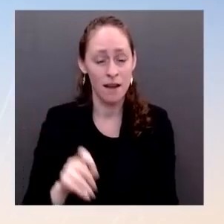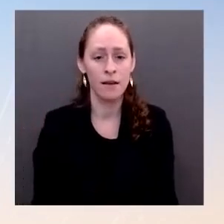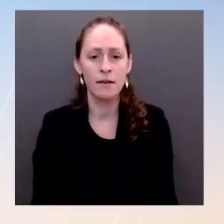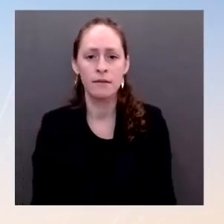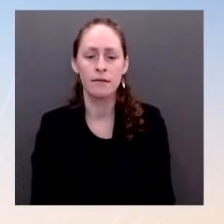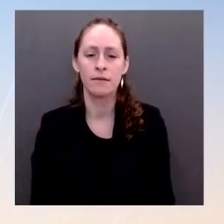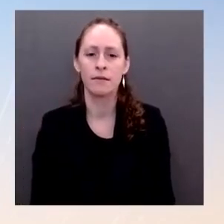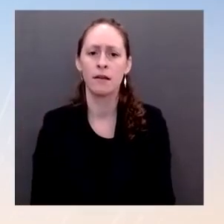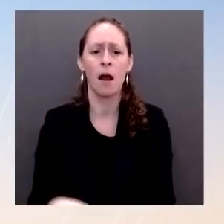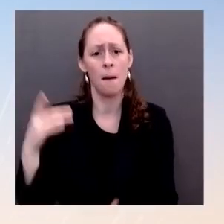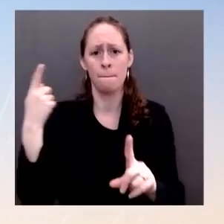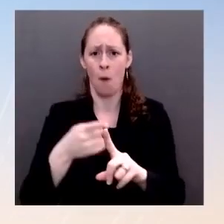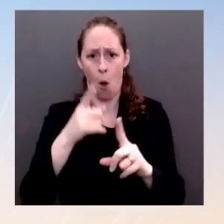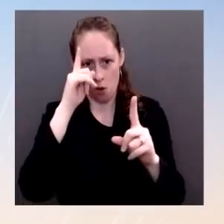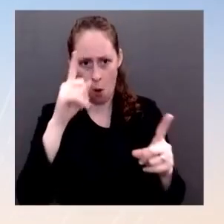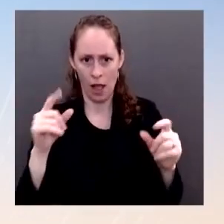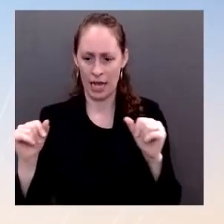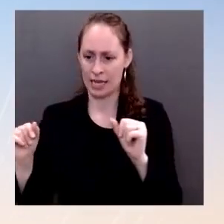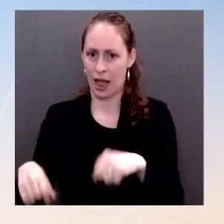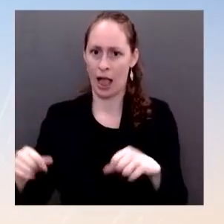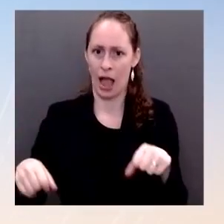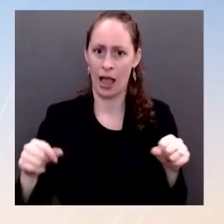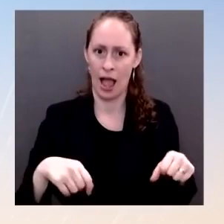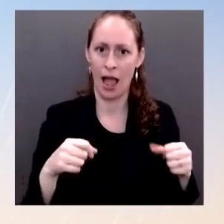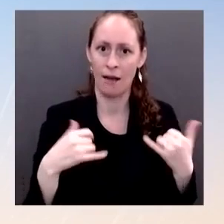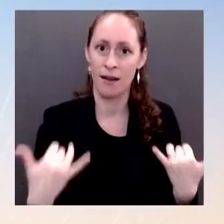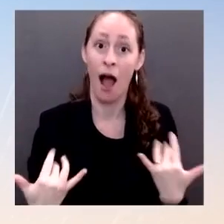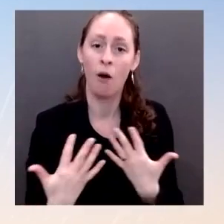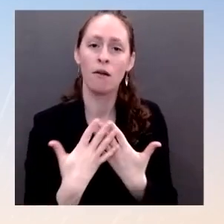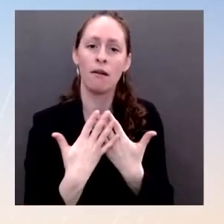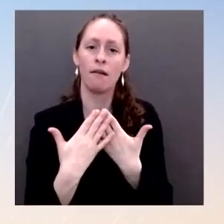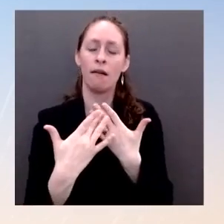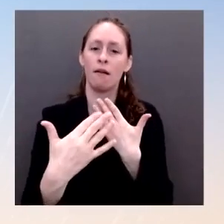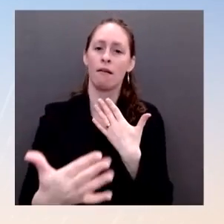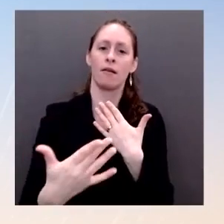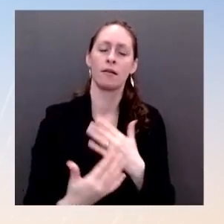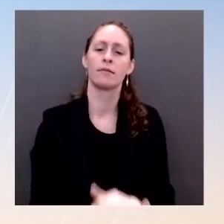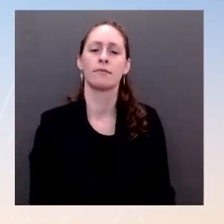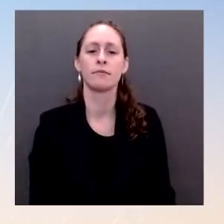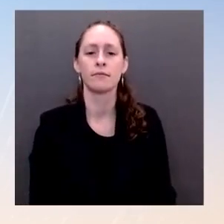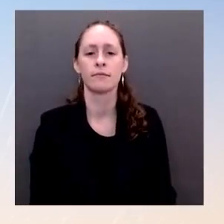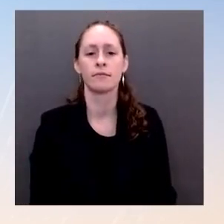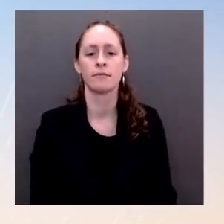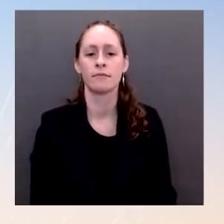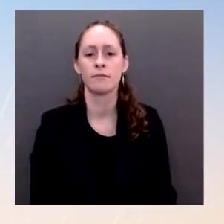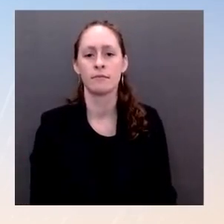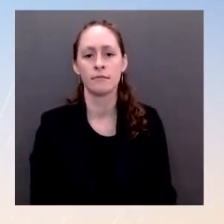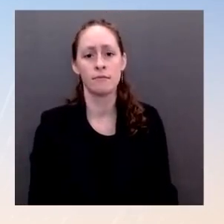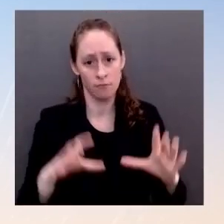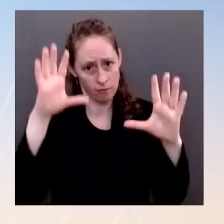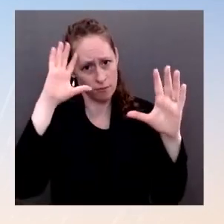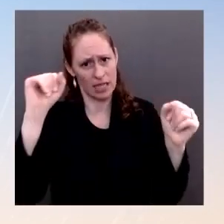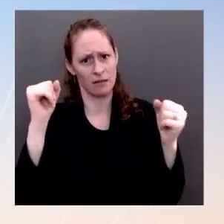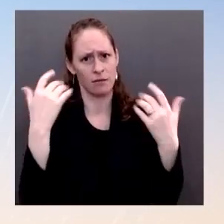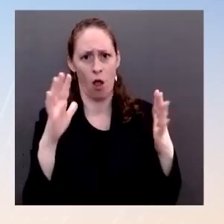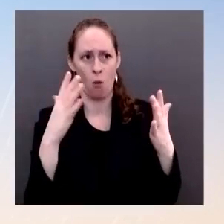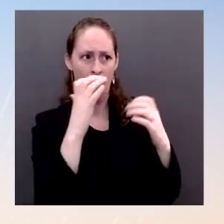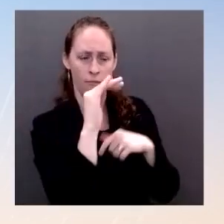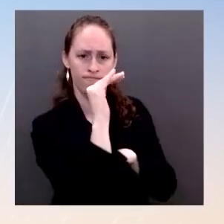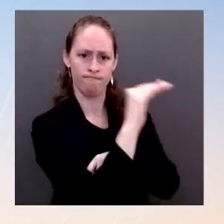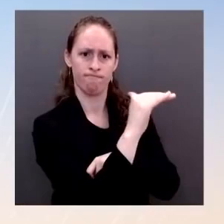also, the president called for the passing of USICA, I just reiterated at the top of the briefing, so that we can get that $52 billion